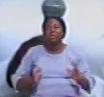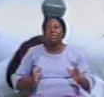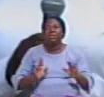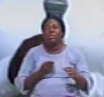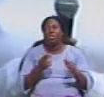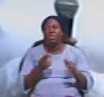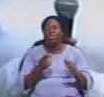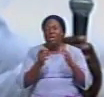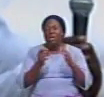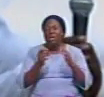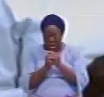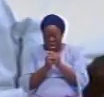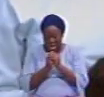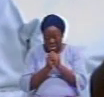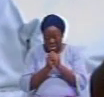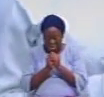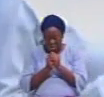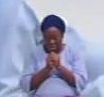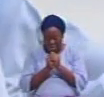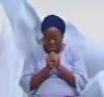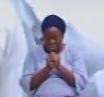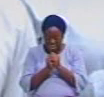let us